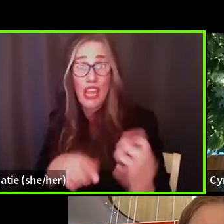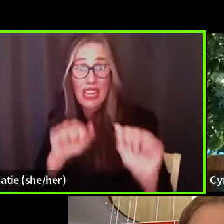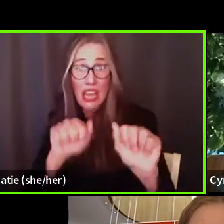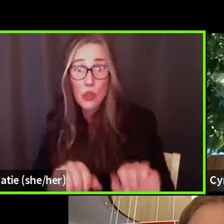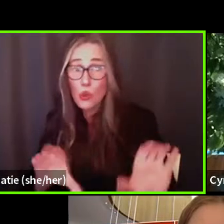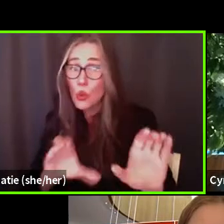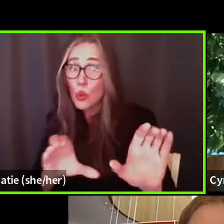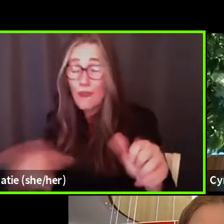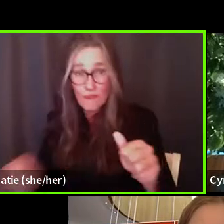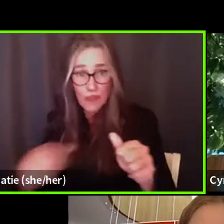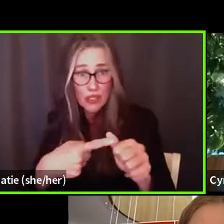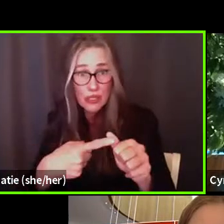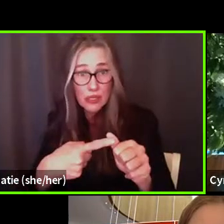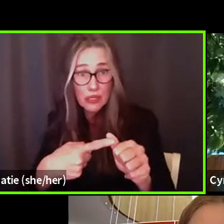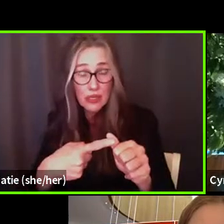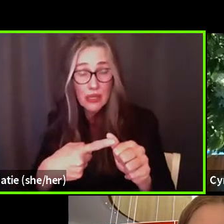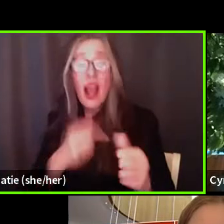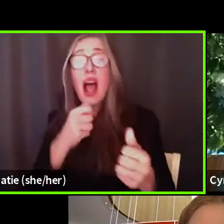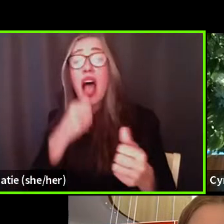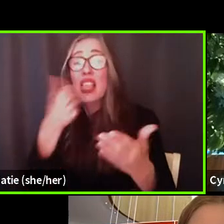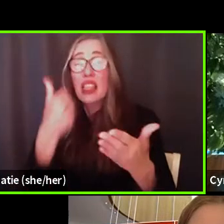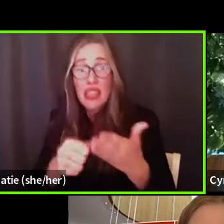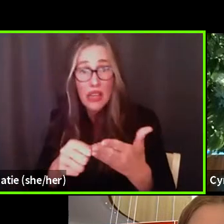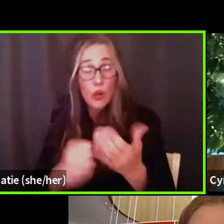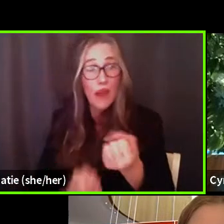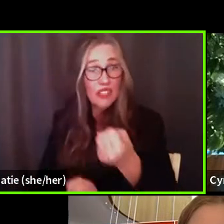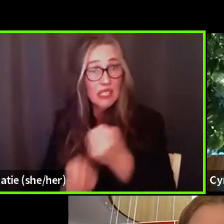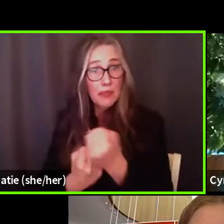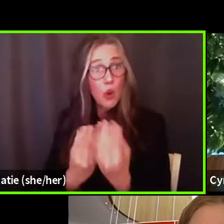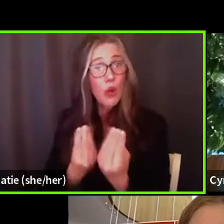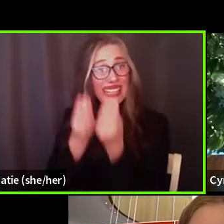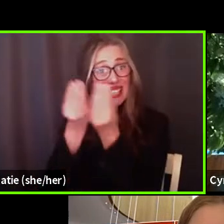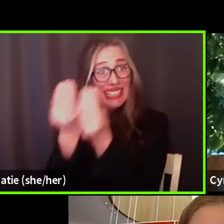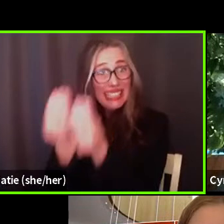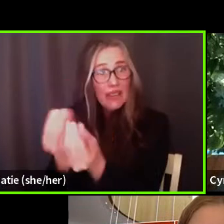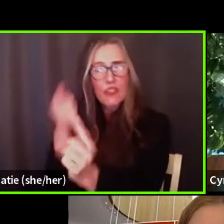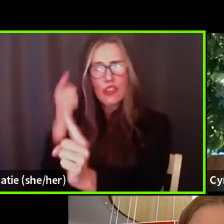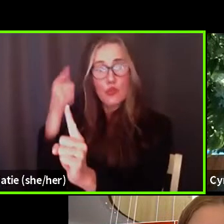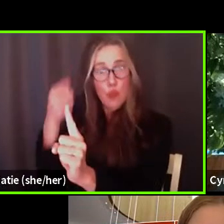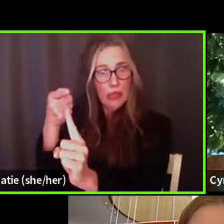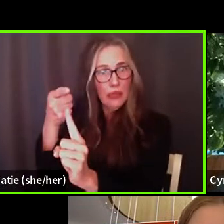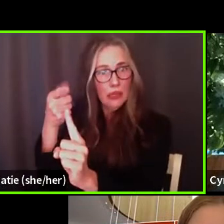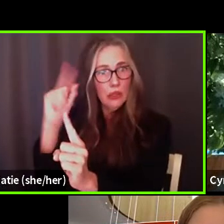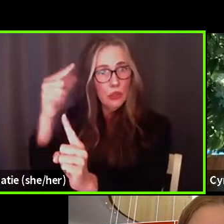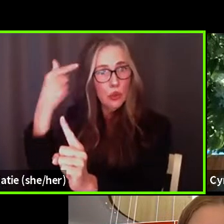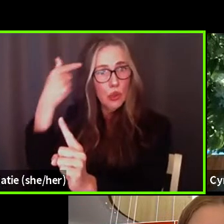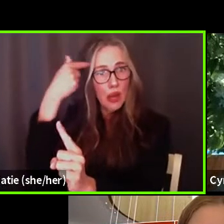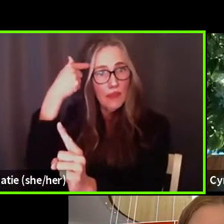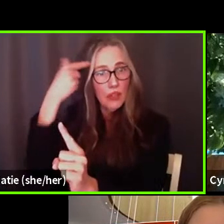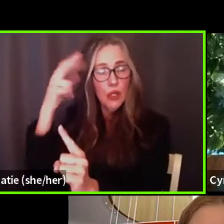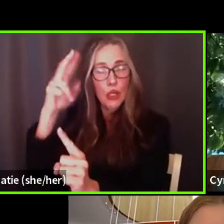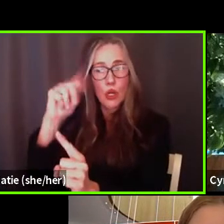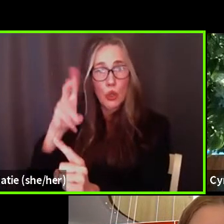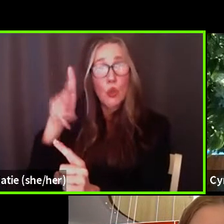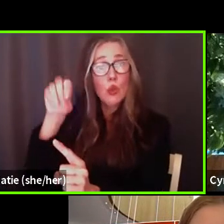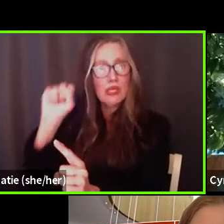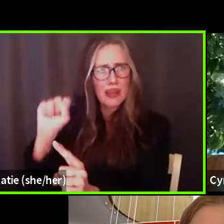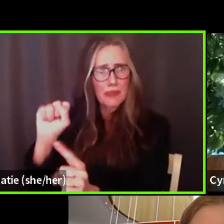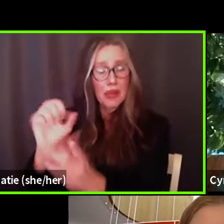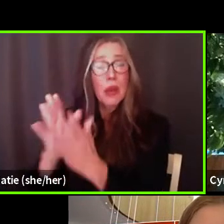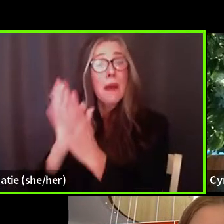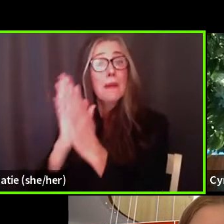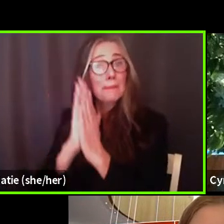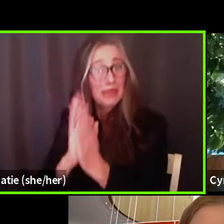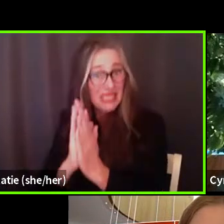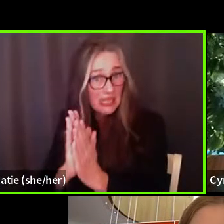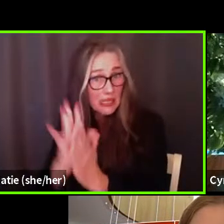letter of support to directly to governor newsom requesting and asking him to please um include our